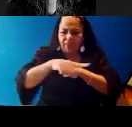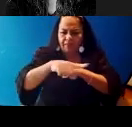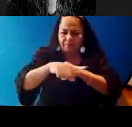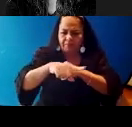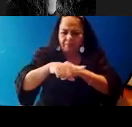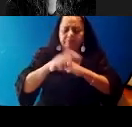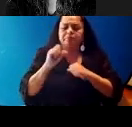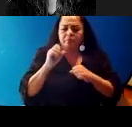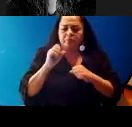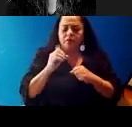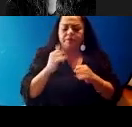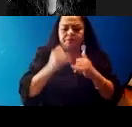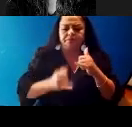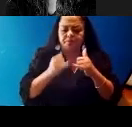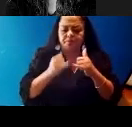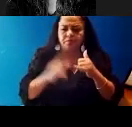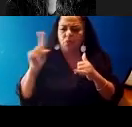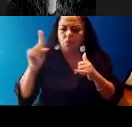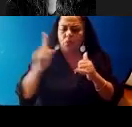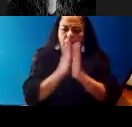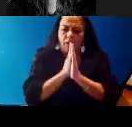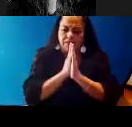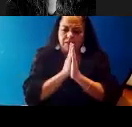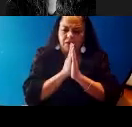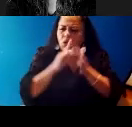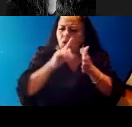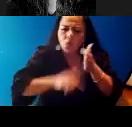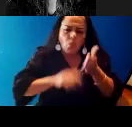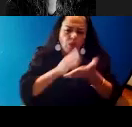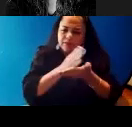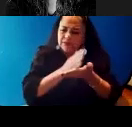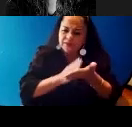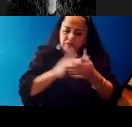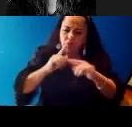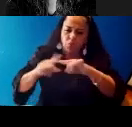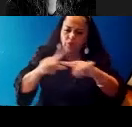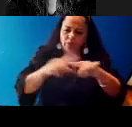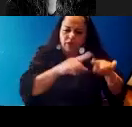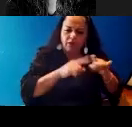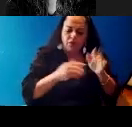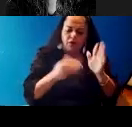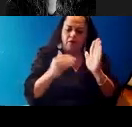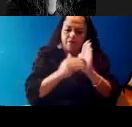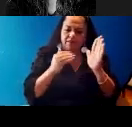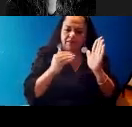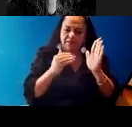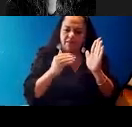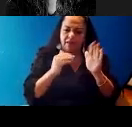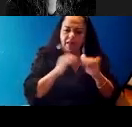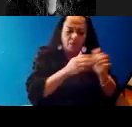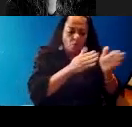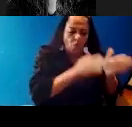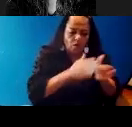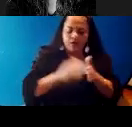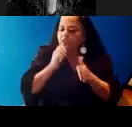one here is another quote where they were asking like what section were the different offenses in that people were organized by, which they